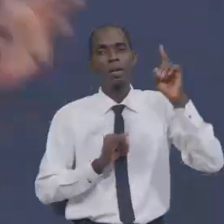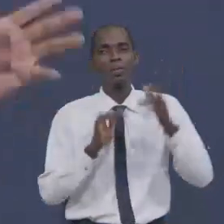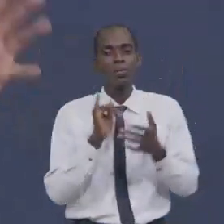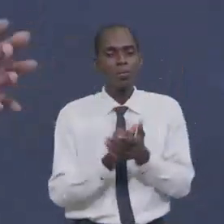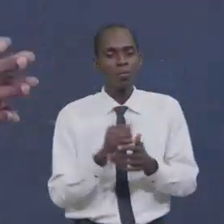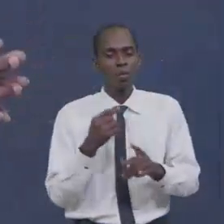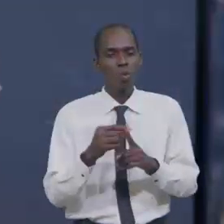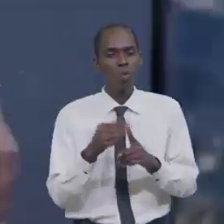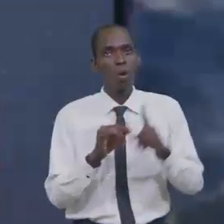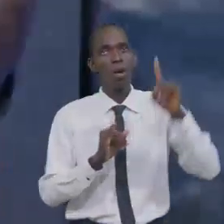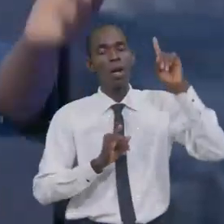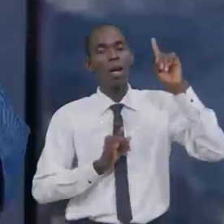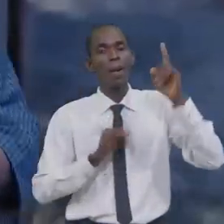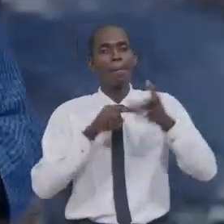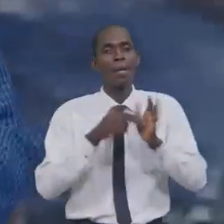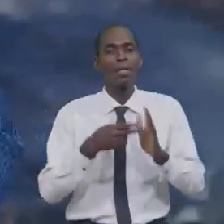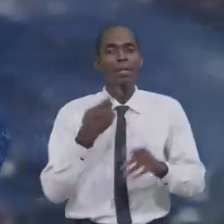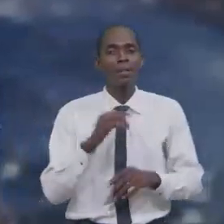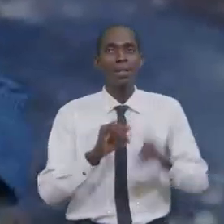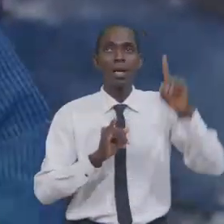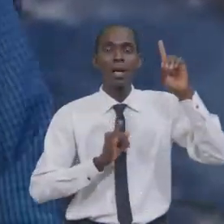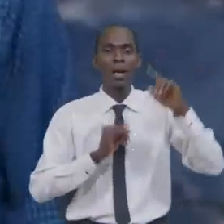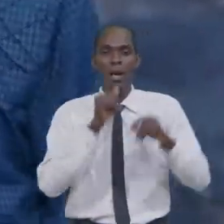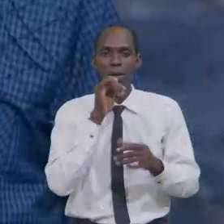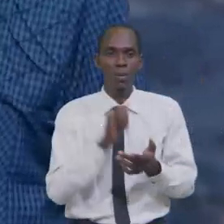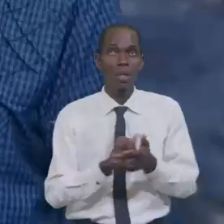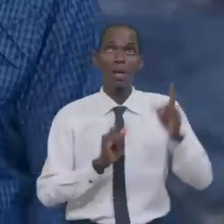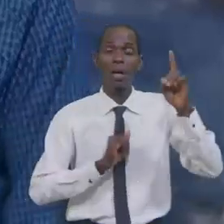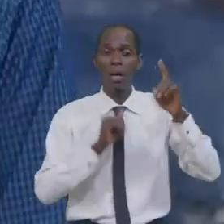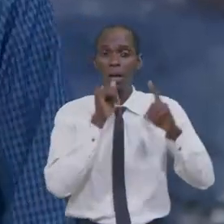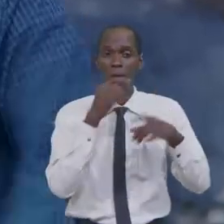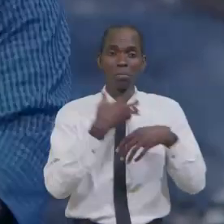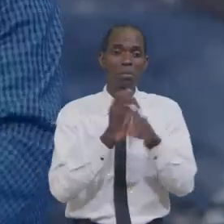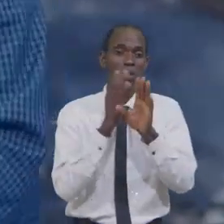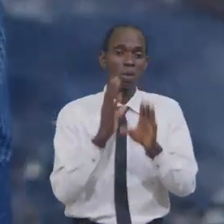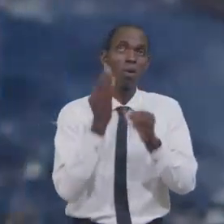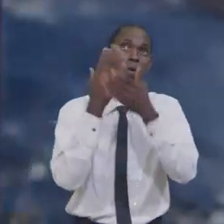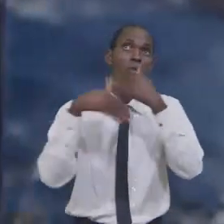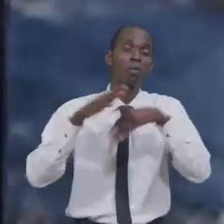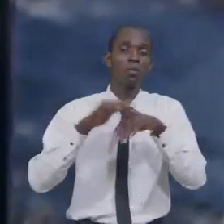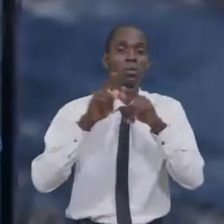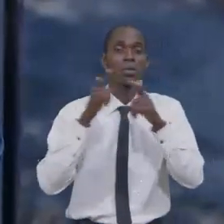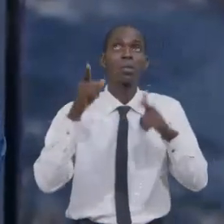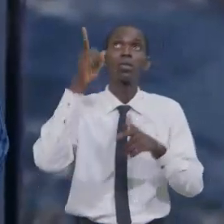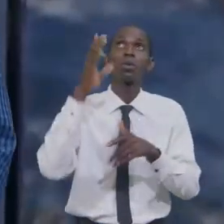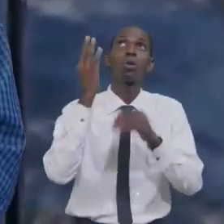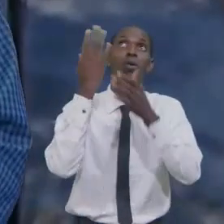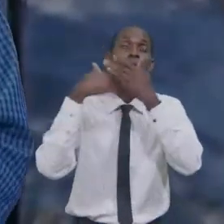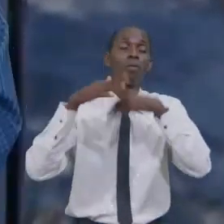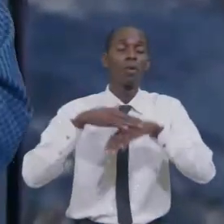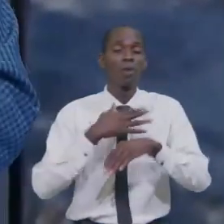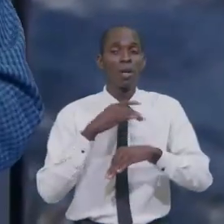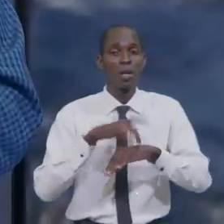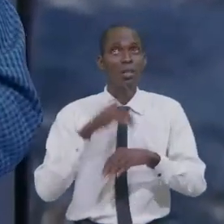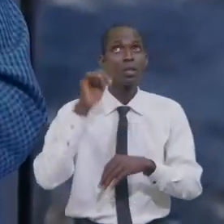I am that I am, the great God of heaven, the maker of heaven and earth, and the one that takes the